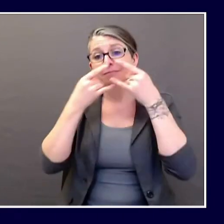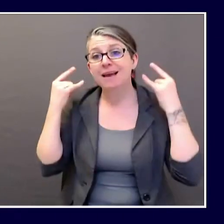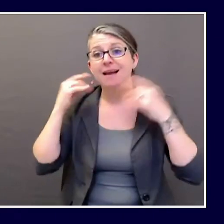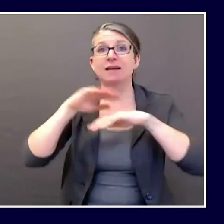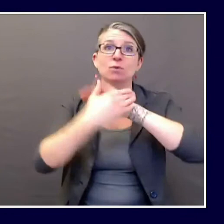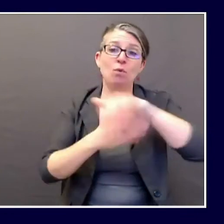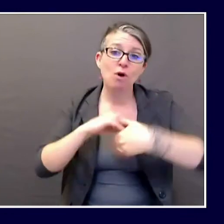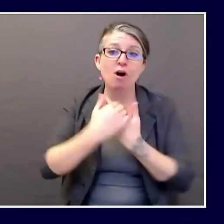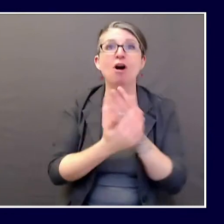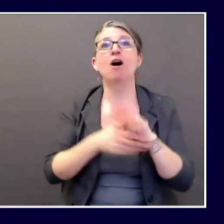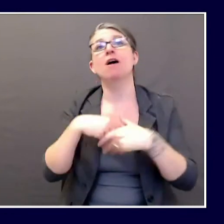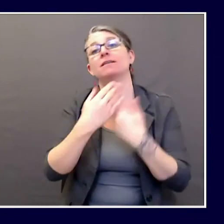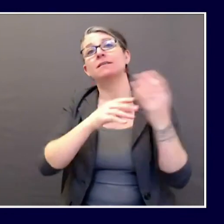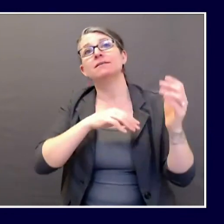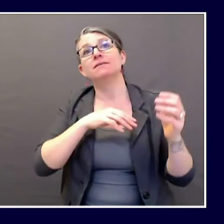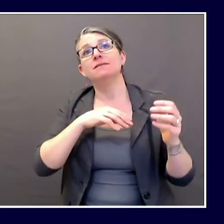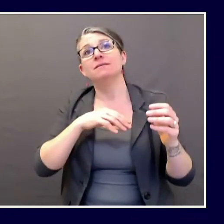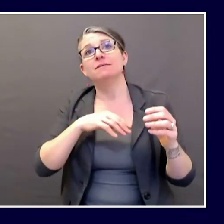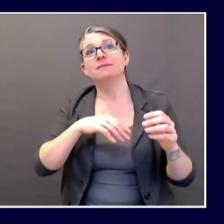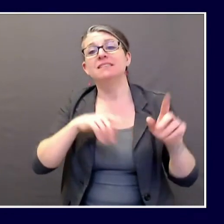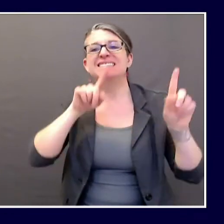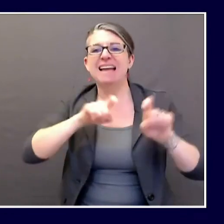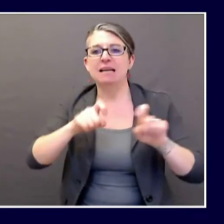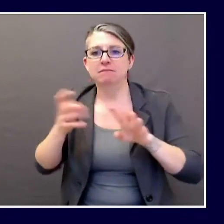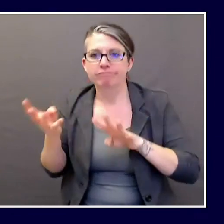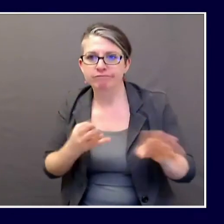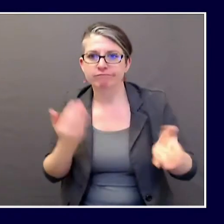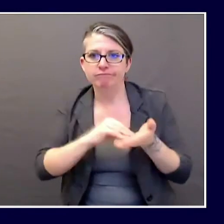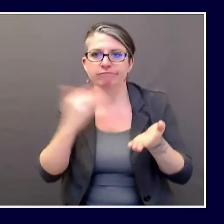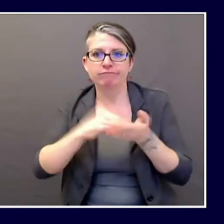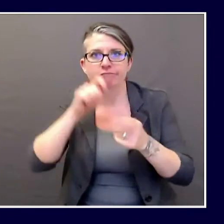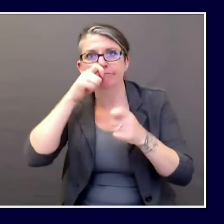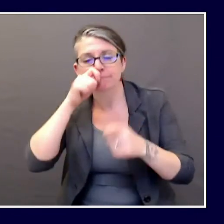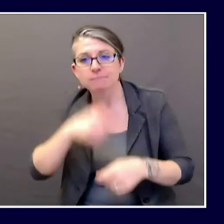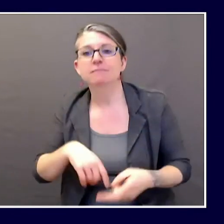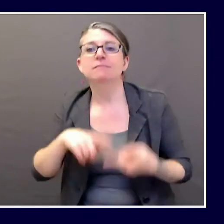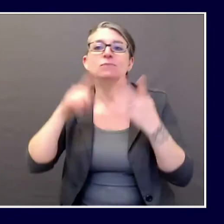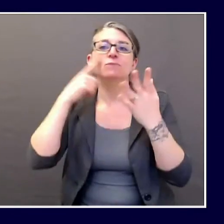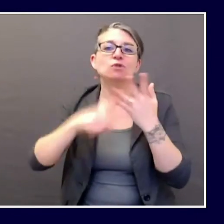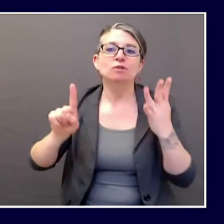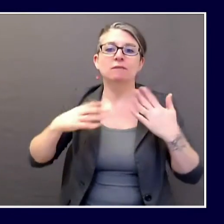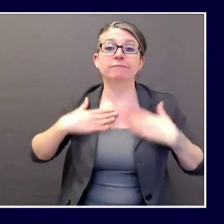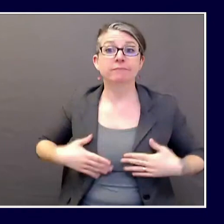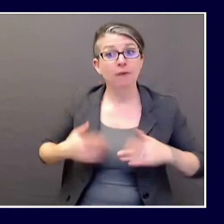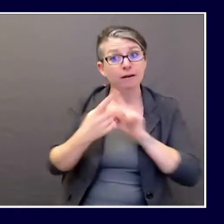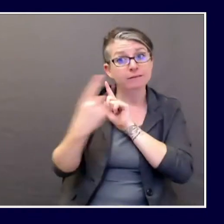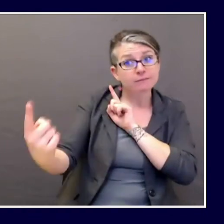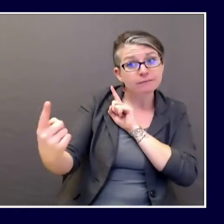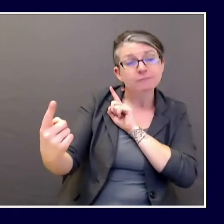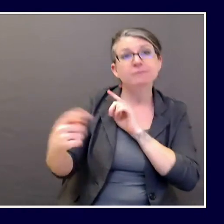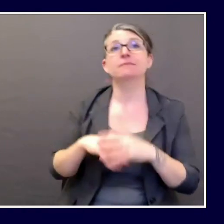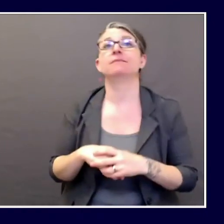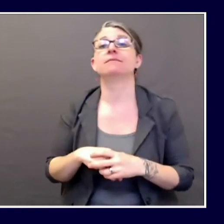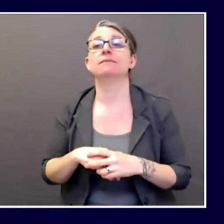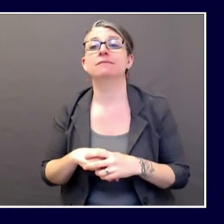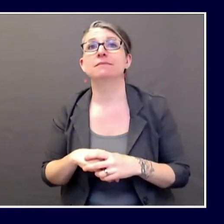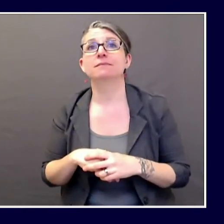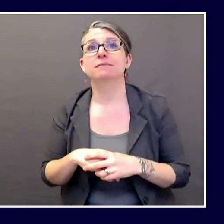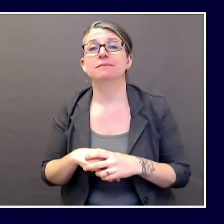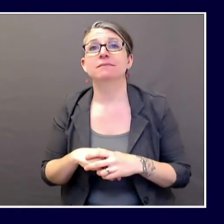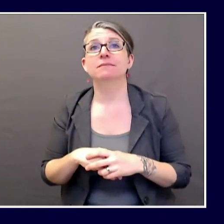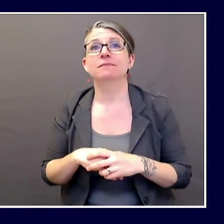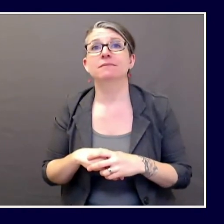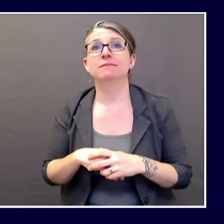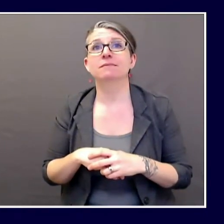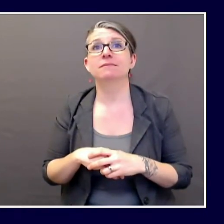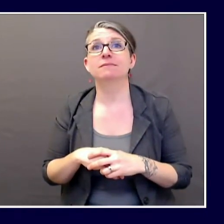checking, and as you noted, physical distancing. Now, at the time, there was a diversity of opinion about what the optimum distance was. The